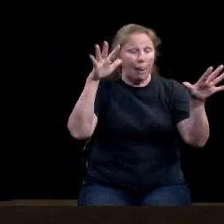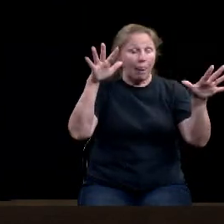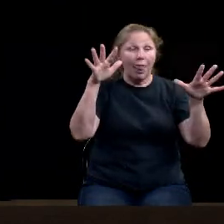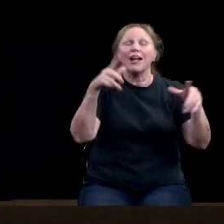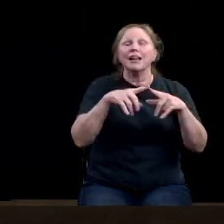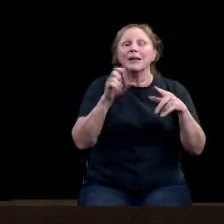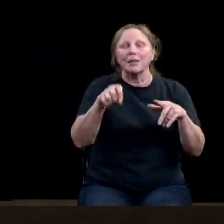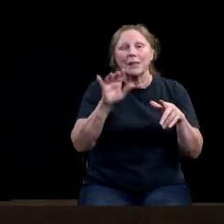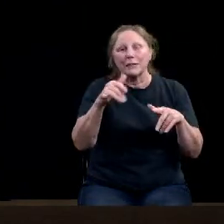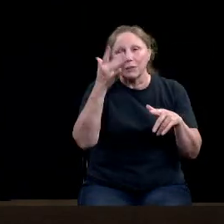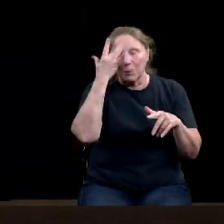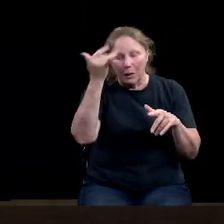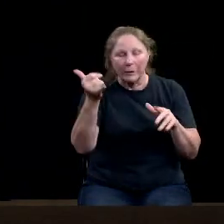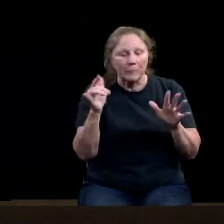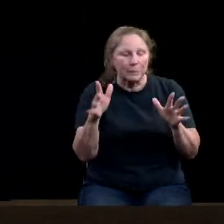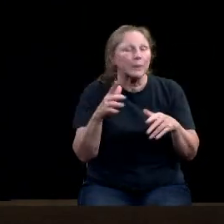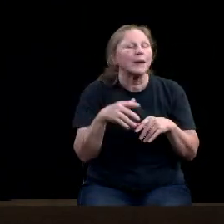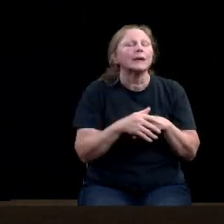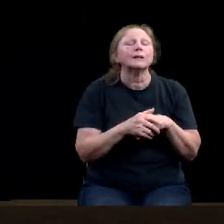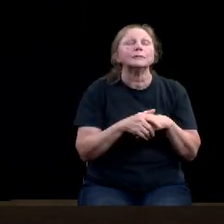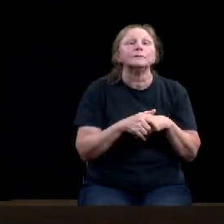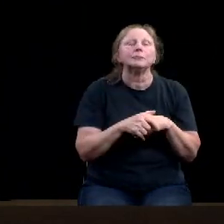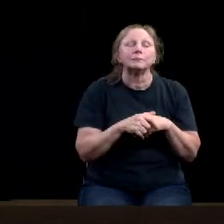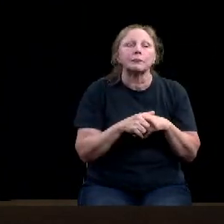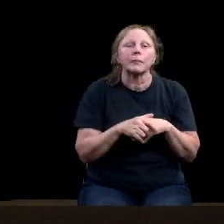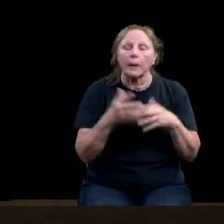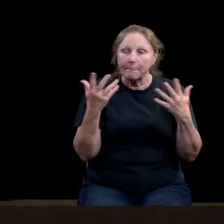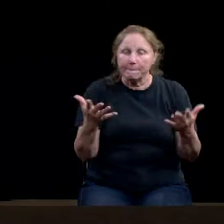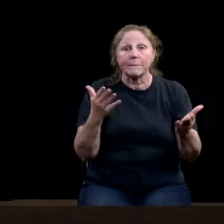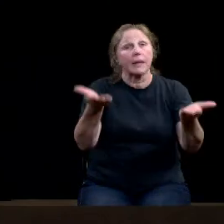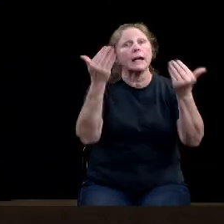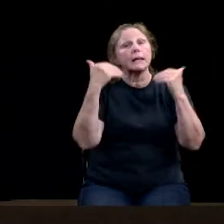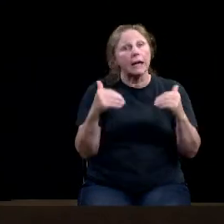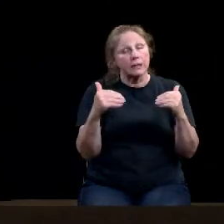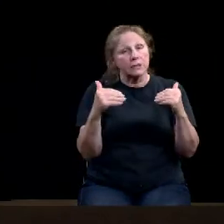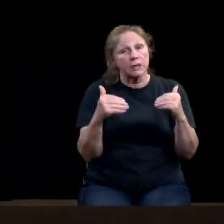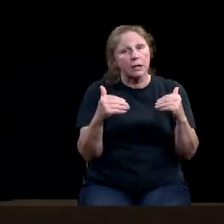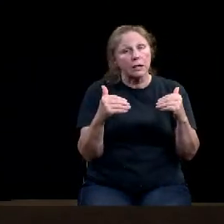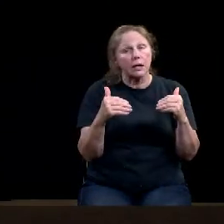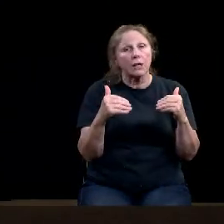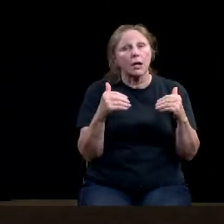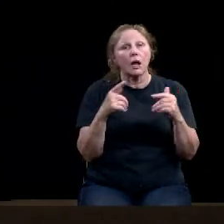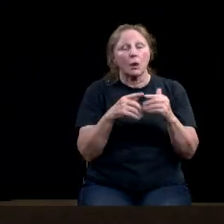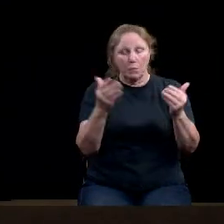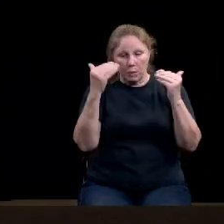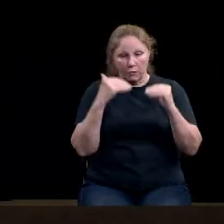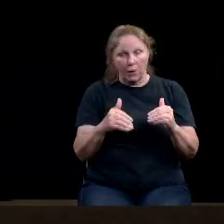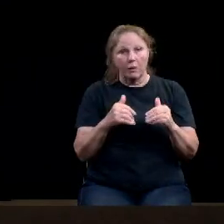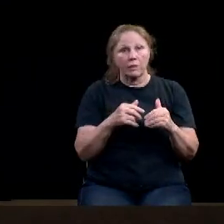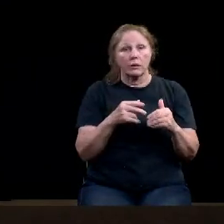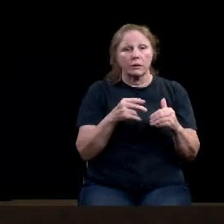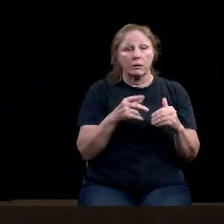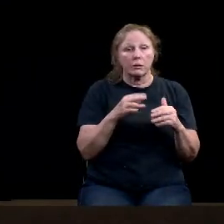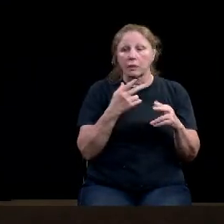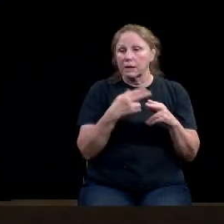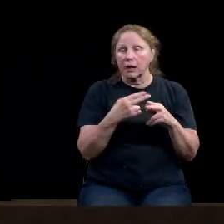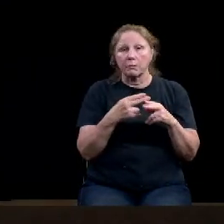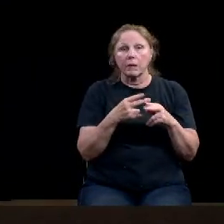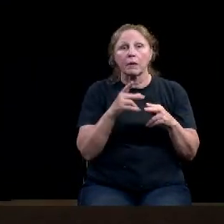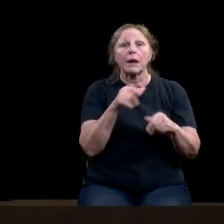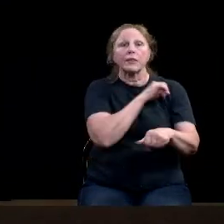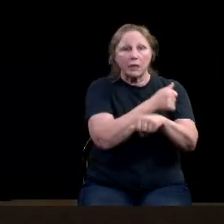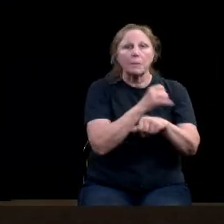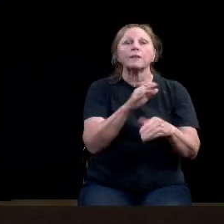name and by the authority of the state of Texas. I present the certificate of elections and certify Hector Sabito, Councilmember District 2, and